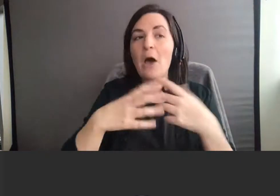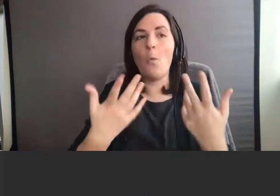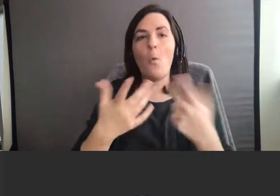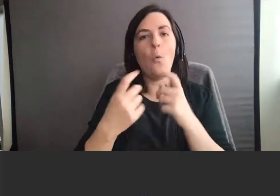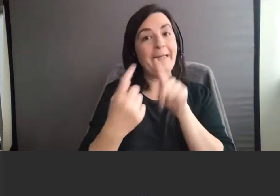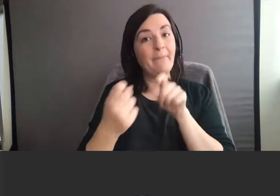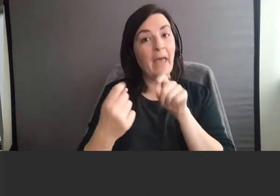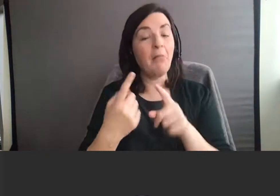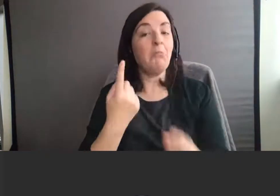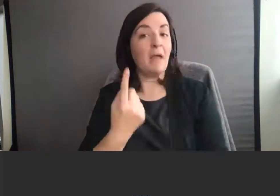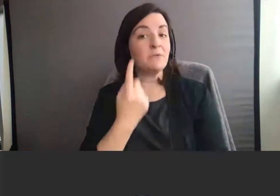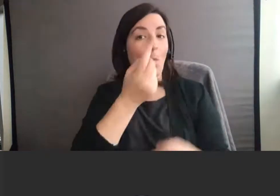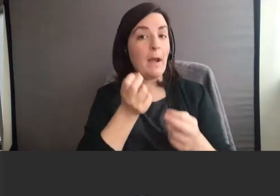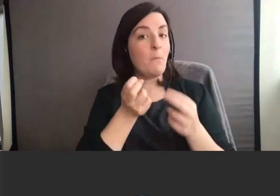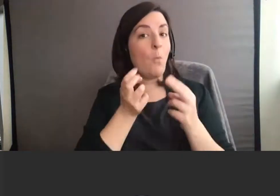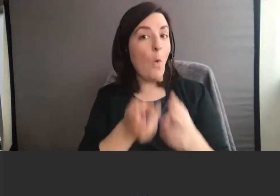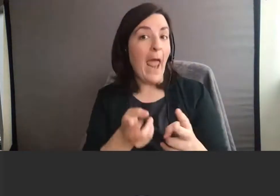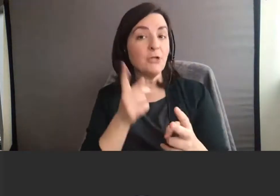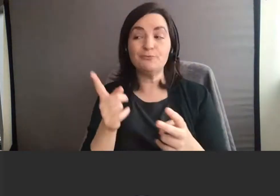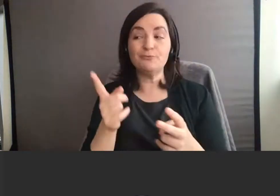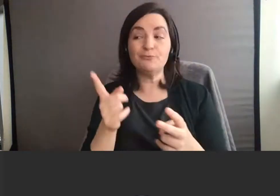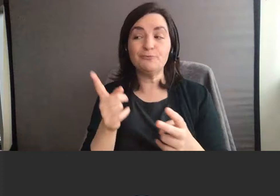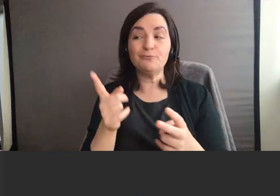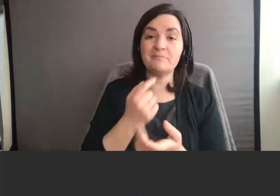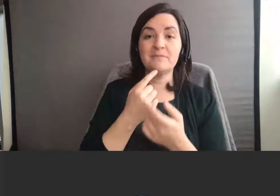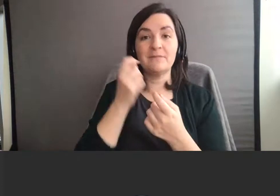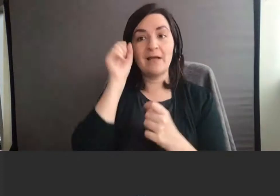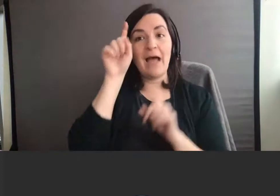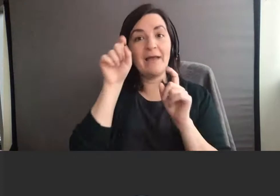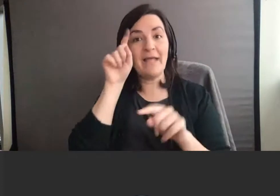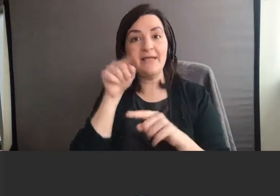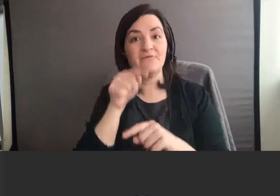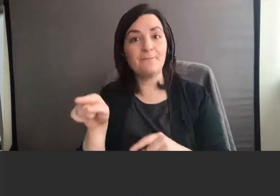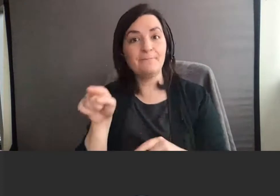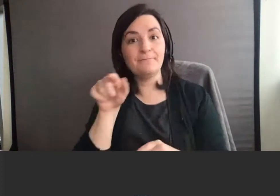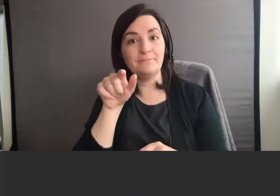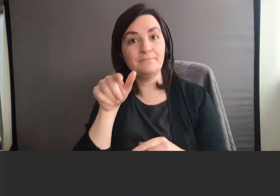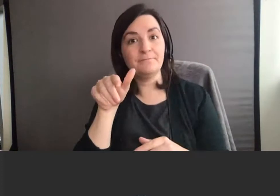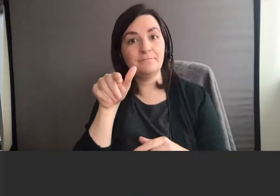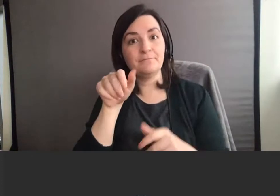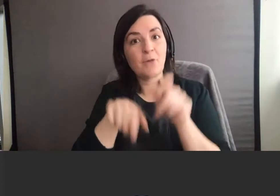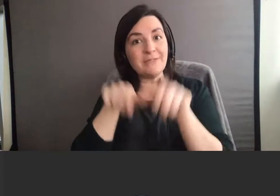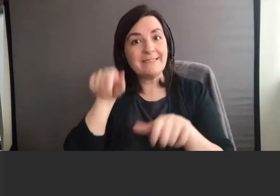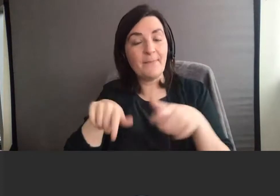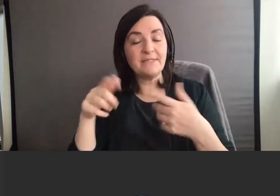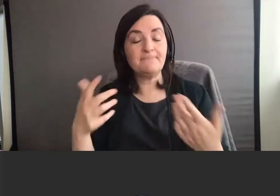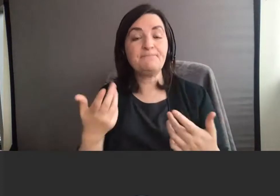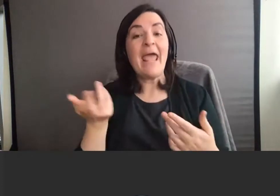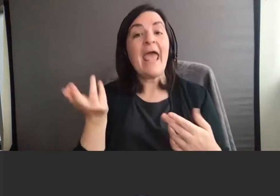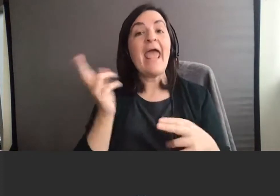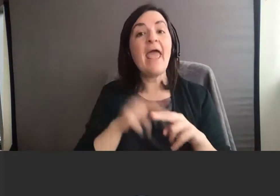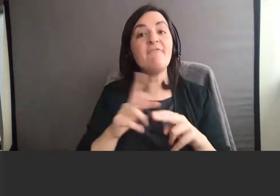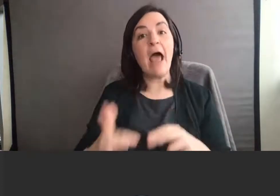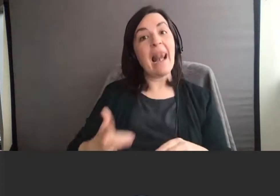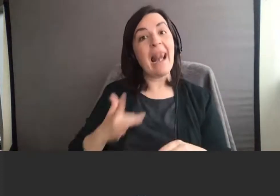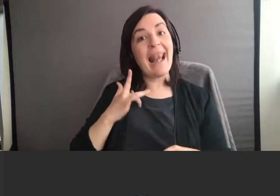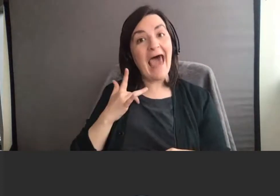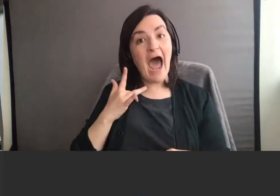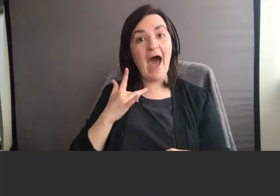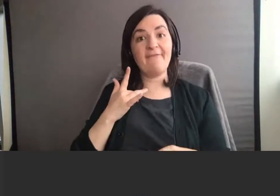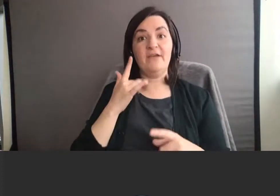a way of gathering ideas from your participants. If you interview live, so if you interview